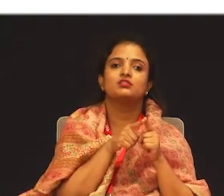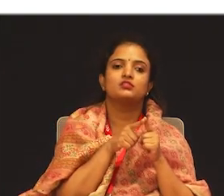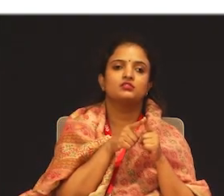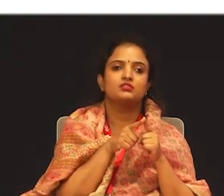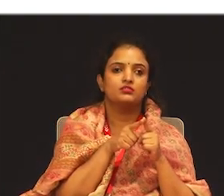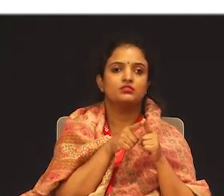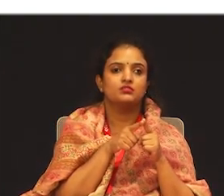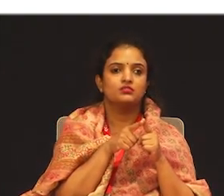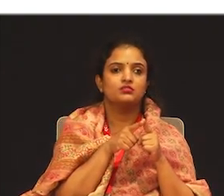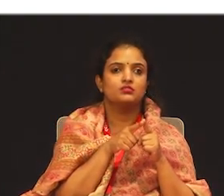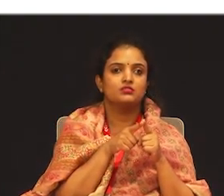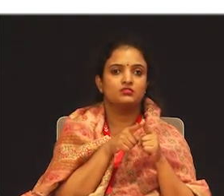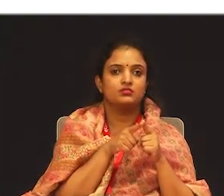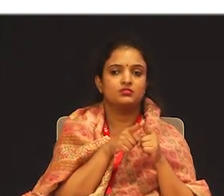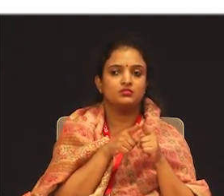accommodations.